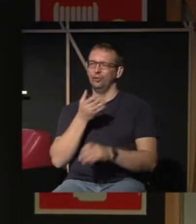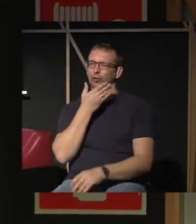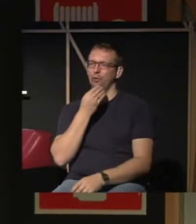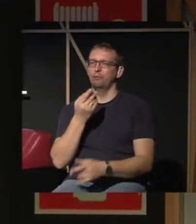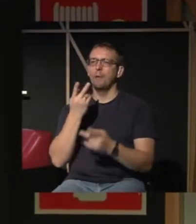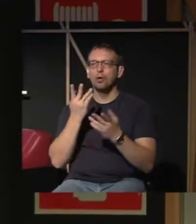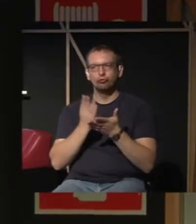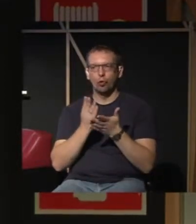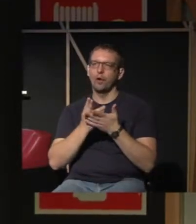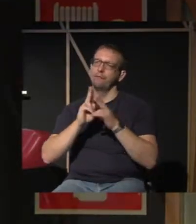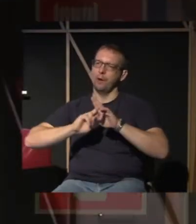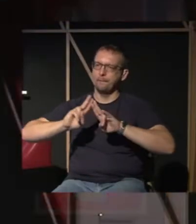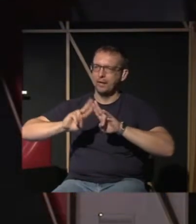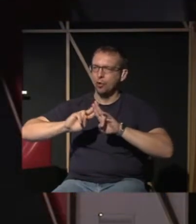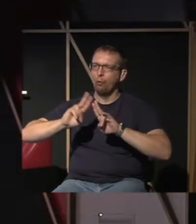questions.